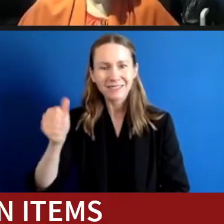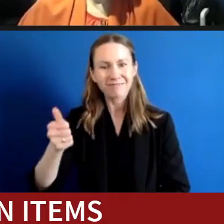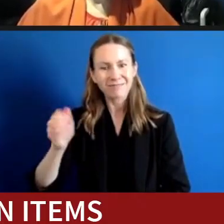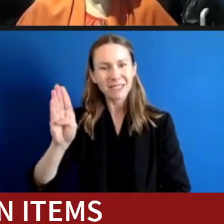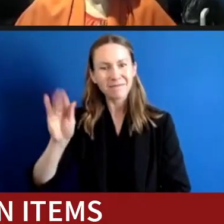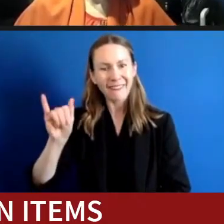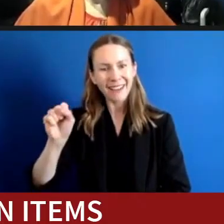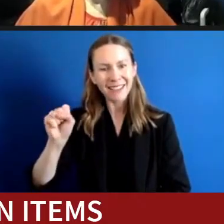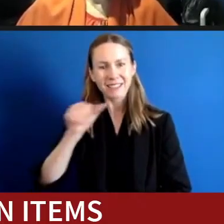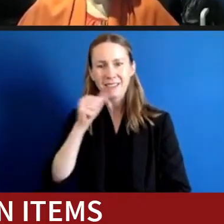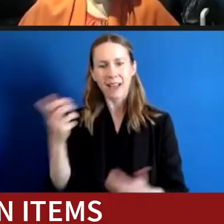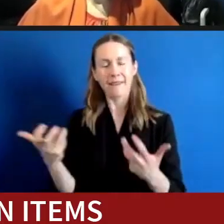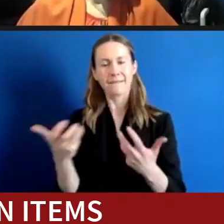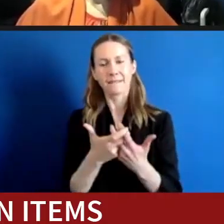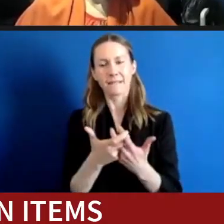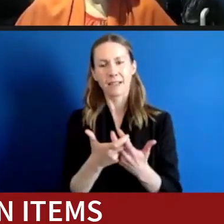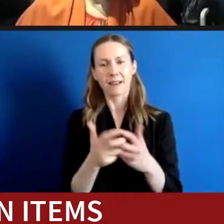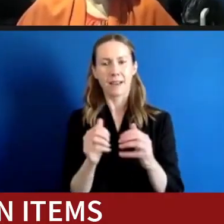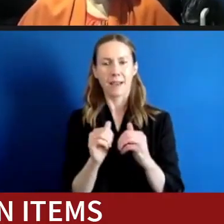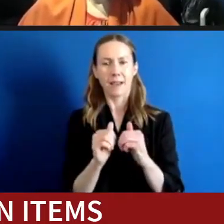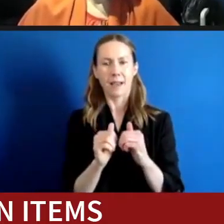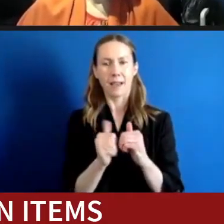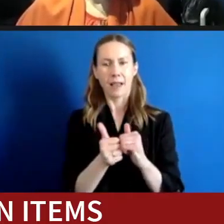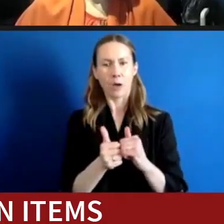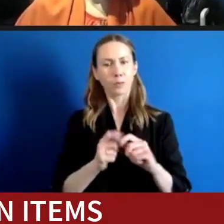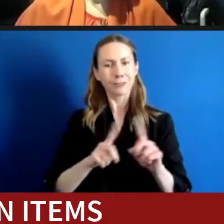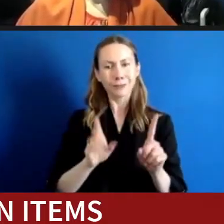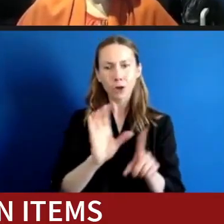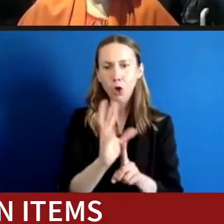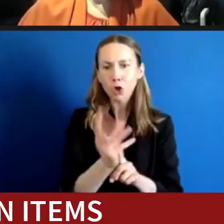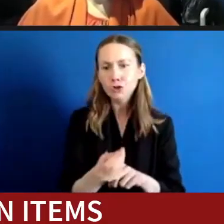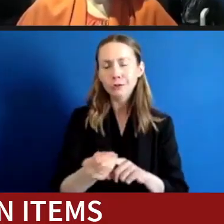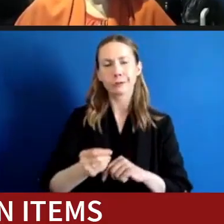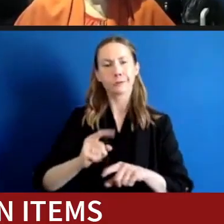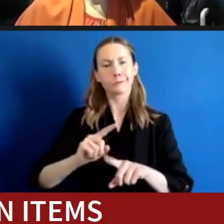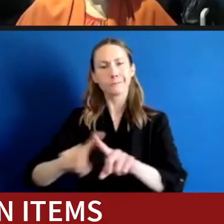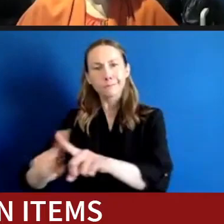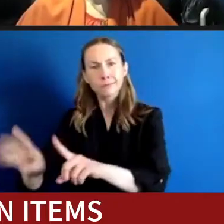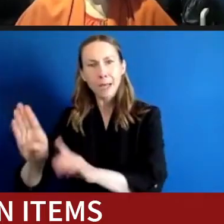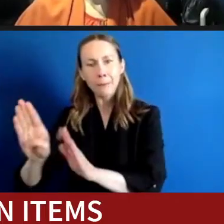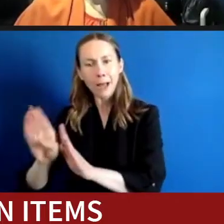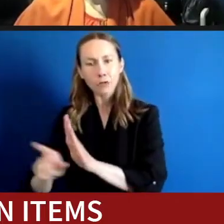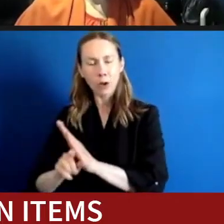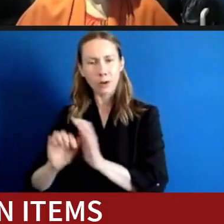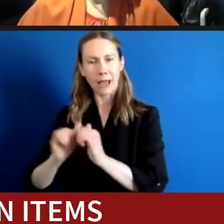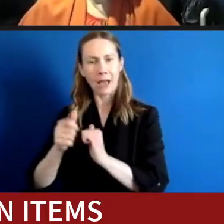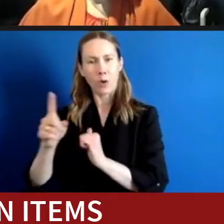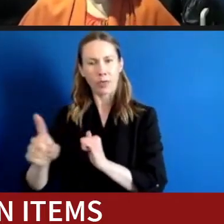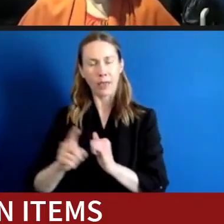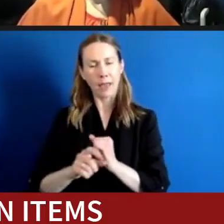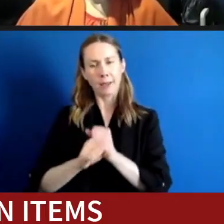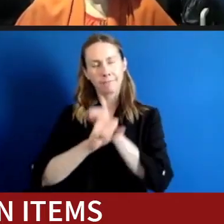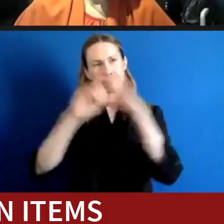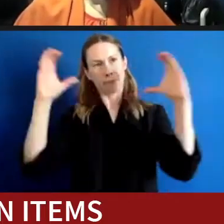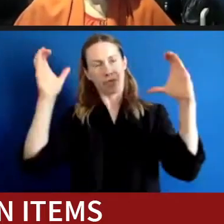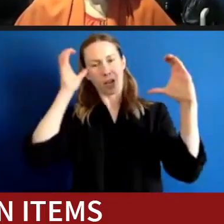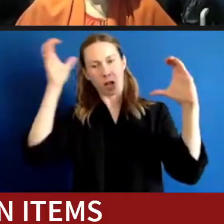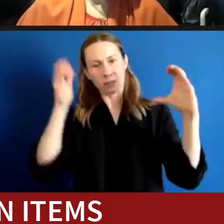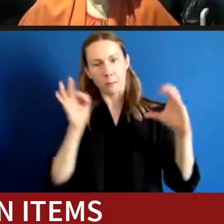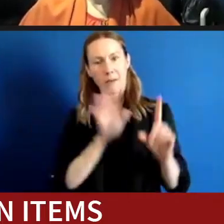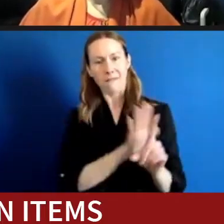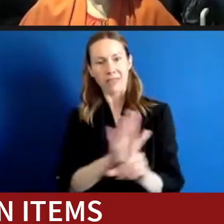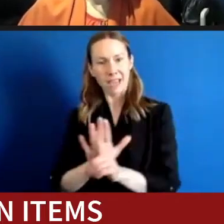fit with, how different cultures and people of different backgrounds conceptualize their experiences. What is